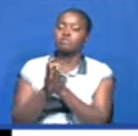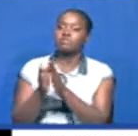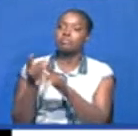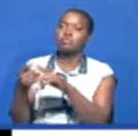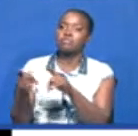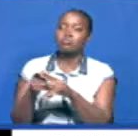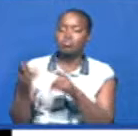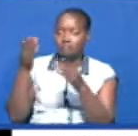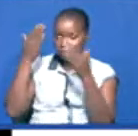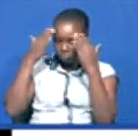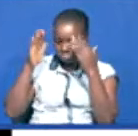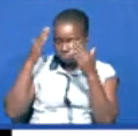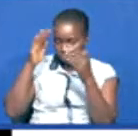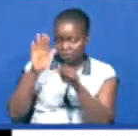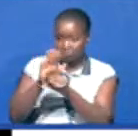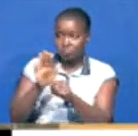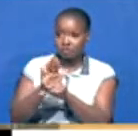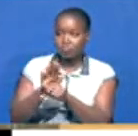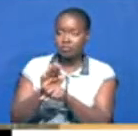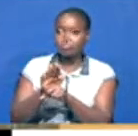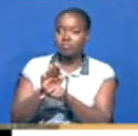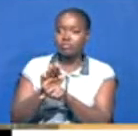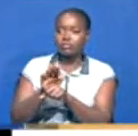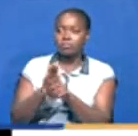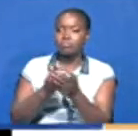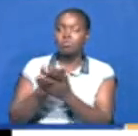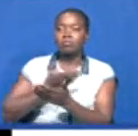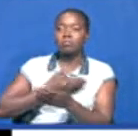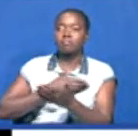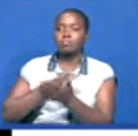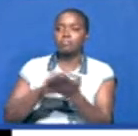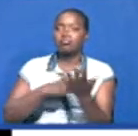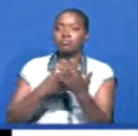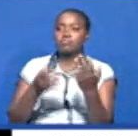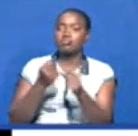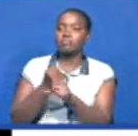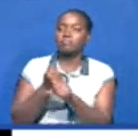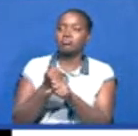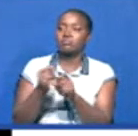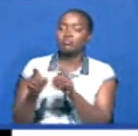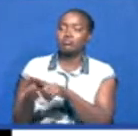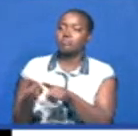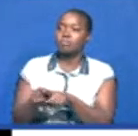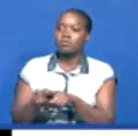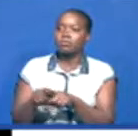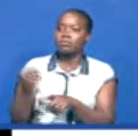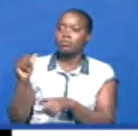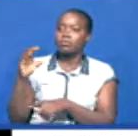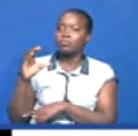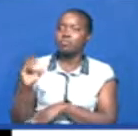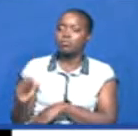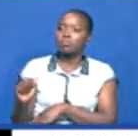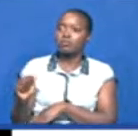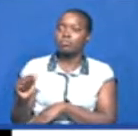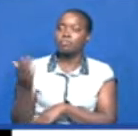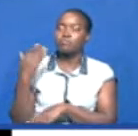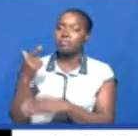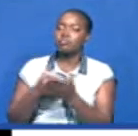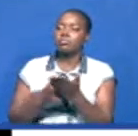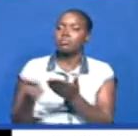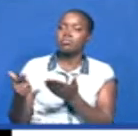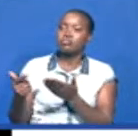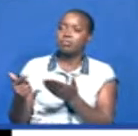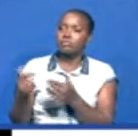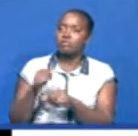substantial amount of awareness through our own networks and also with these agencies. ACA is one of them. We had one last week about